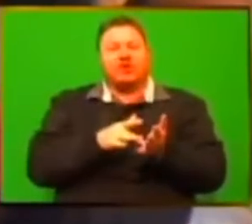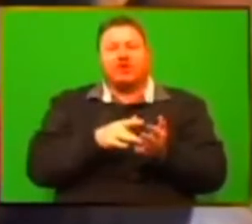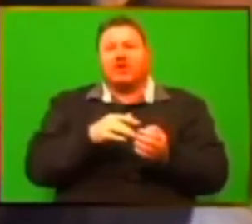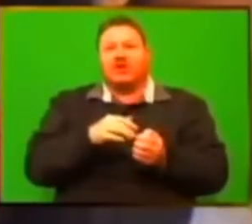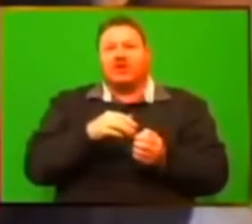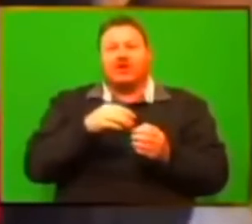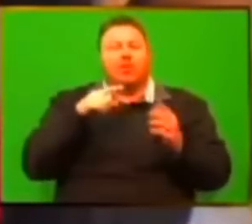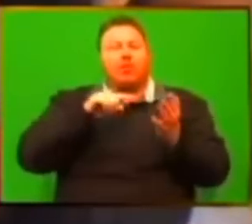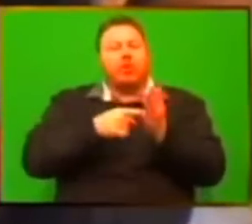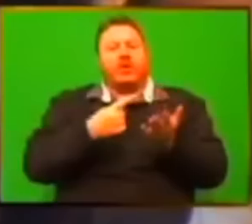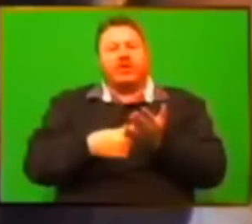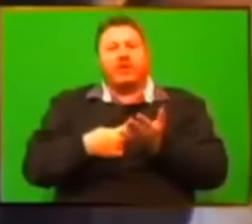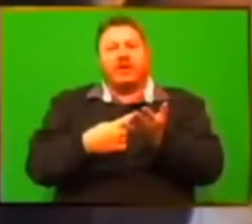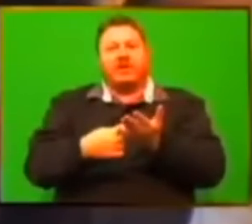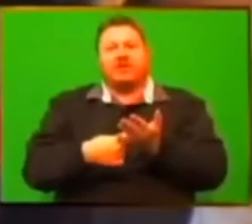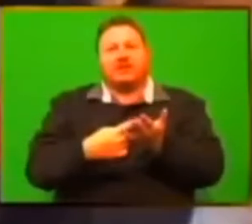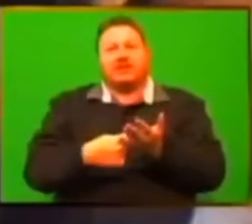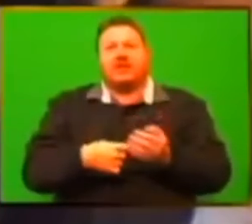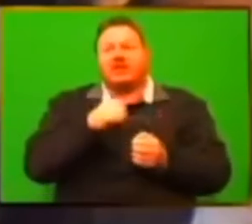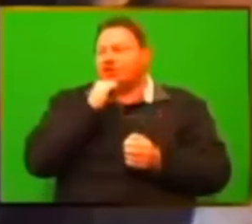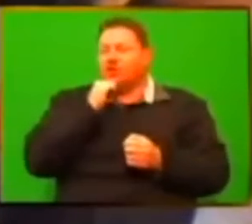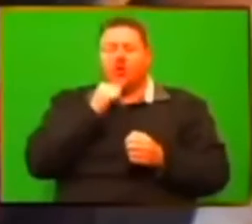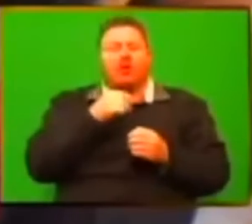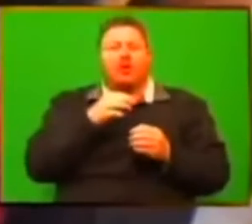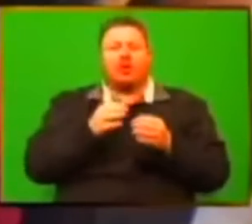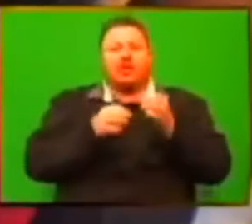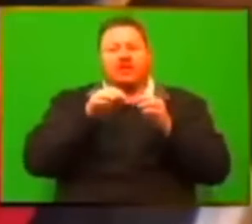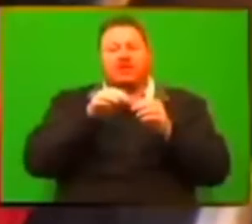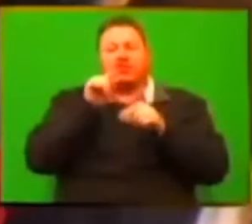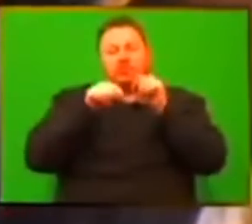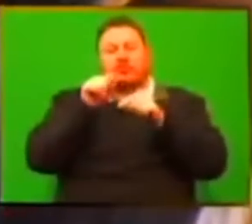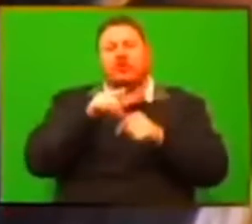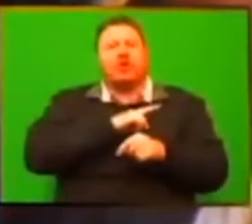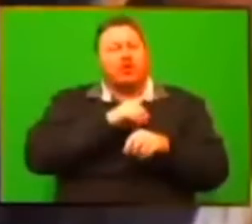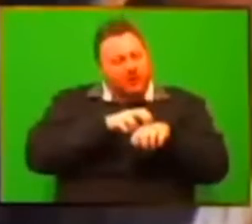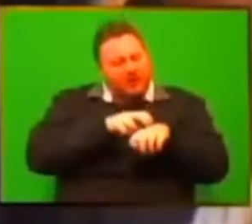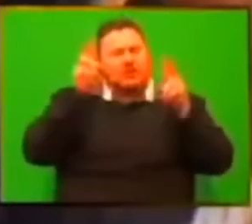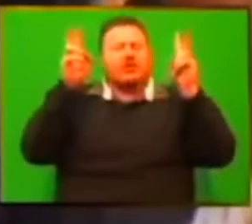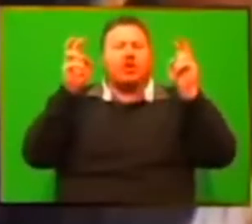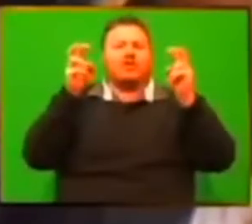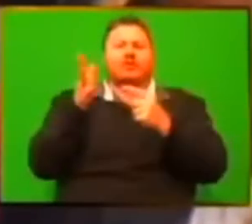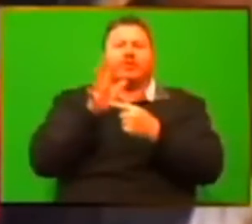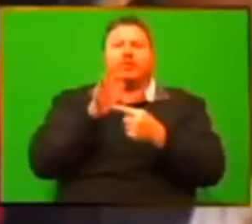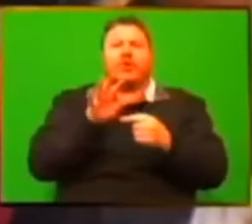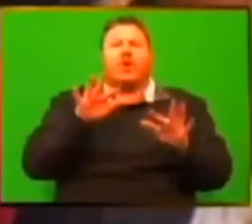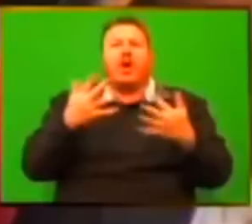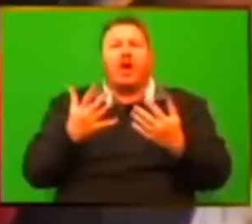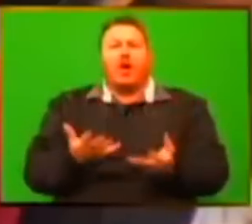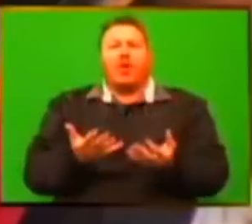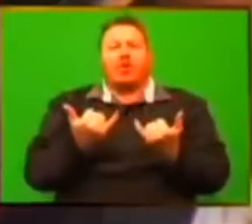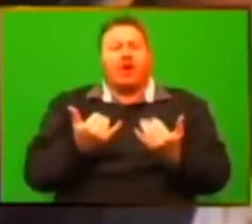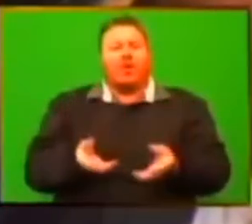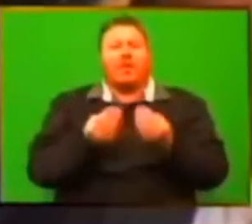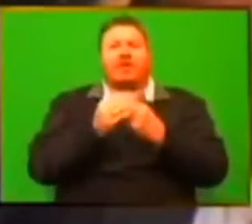aspersions. How else do we deal with political questions without giving context to what got to transpire to where we are now? Where else